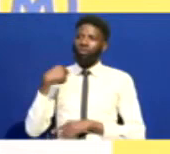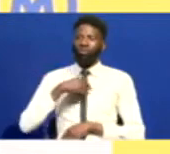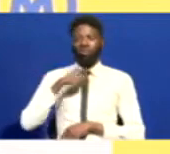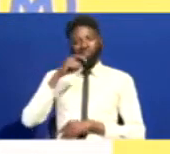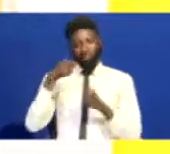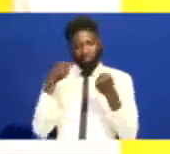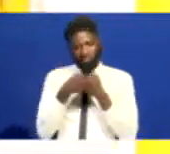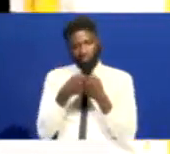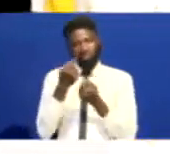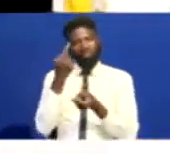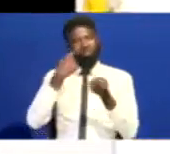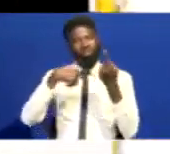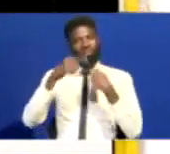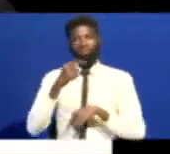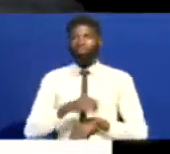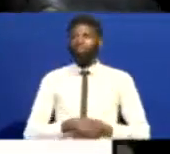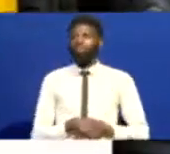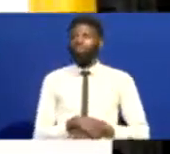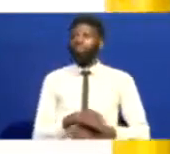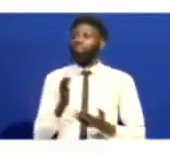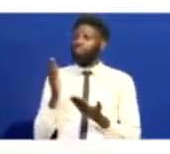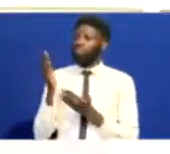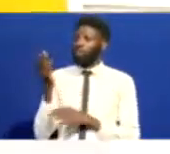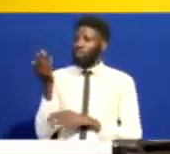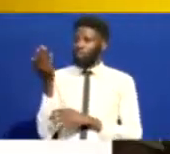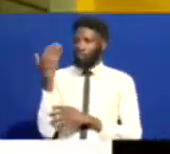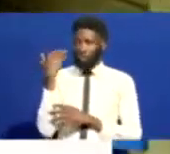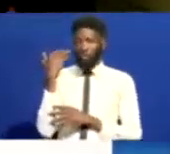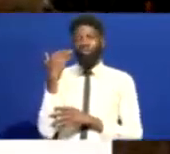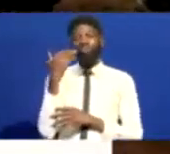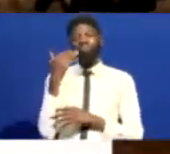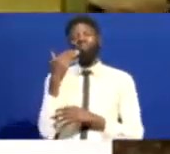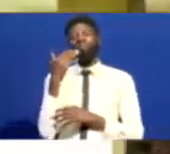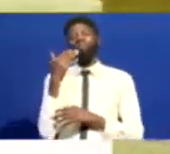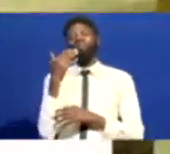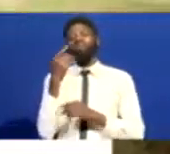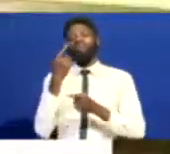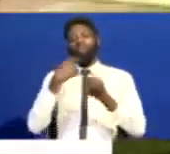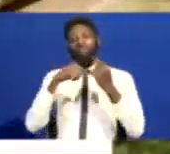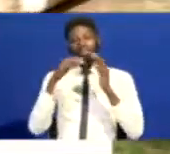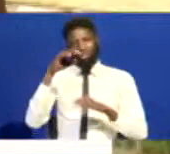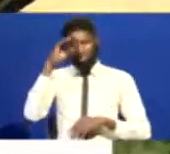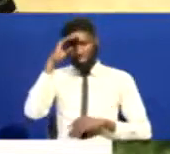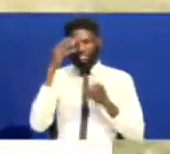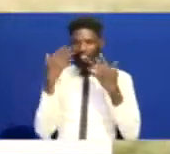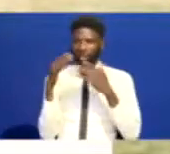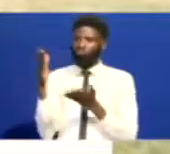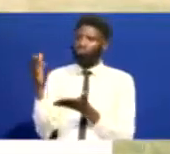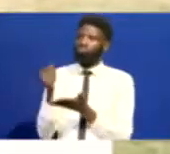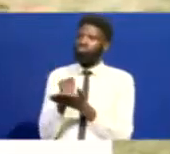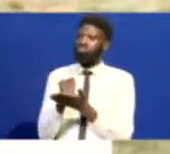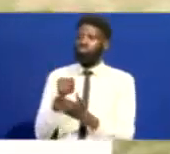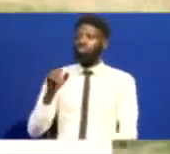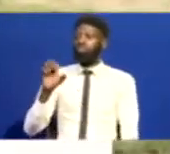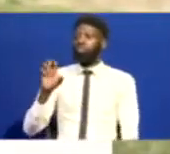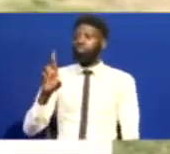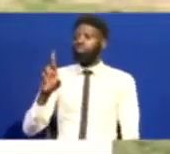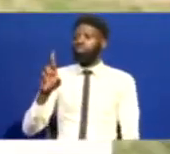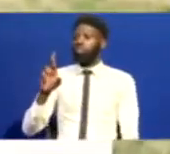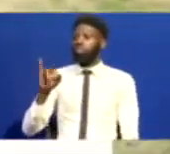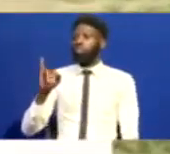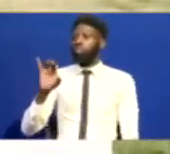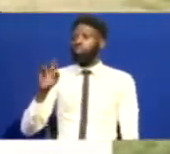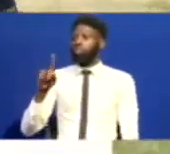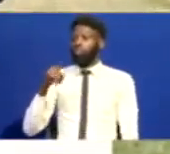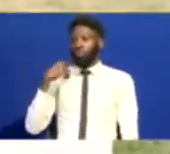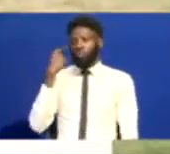mechi. Meanwhile, former league champions Tusker FC have completed the signing of striker Eric Kapaito, who has penned